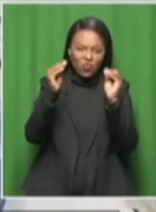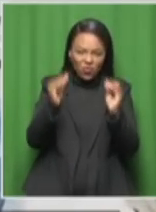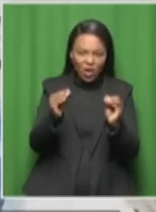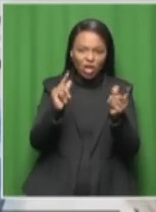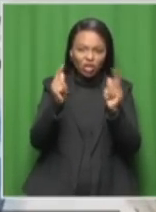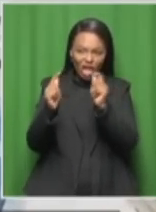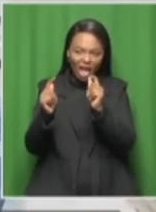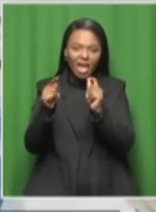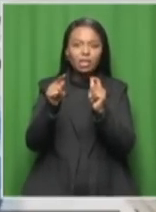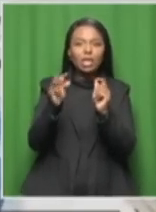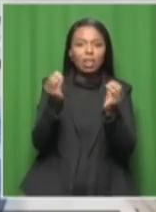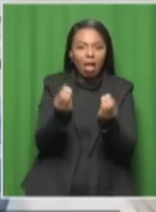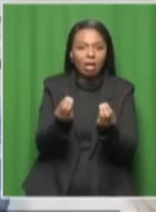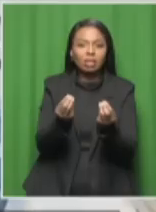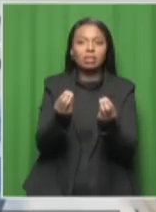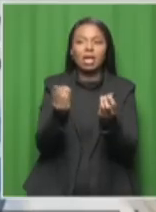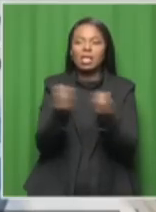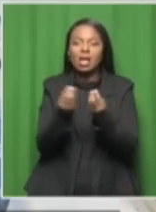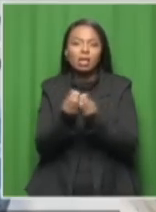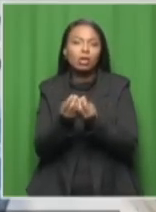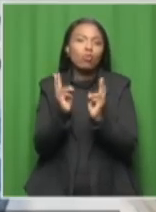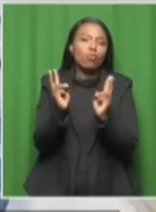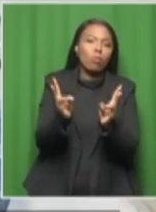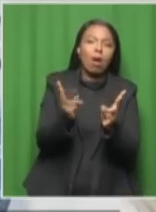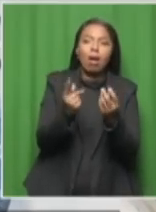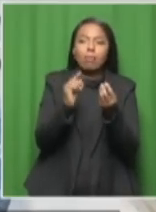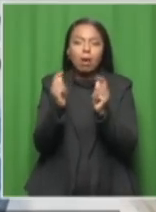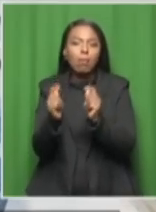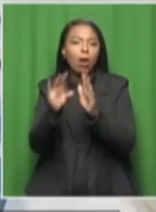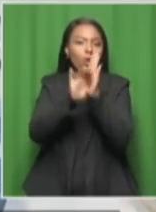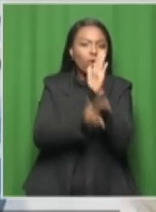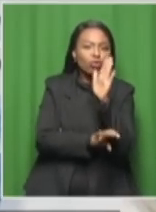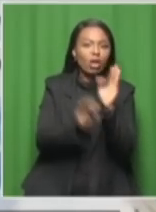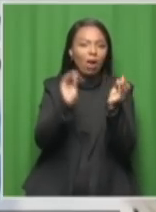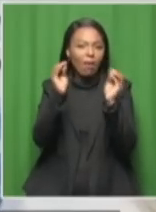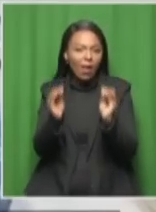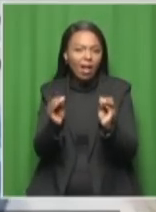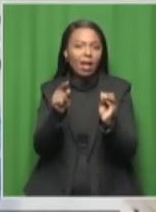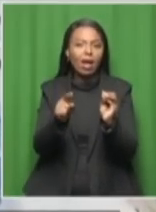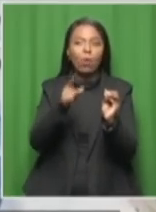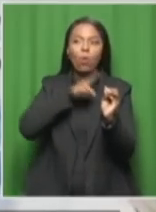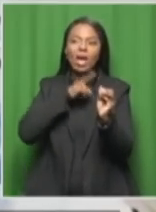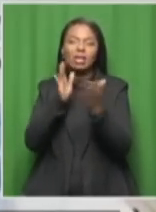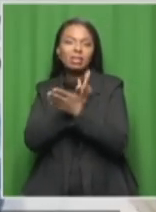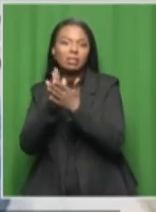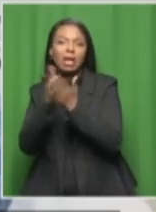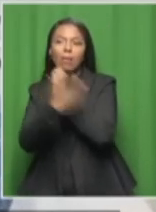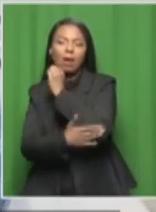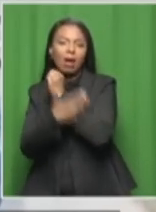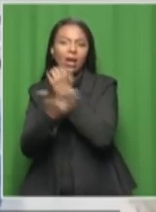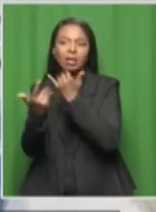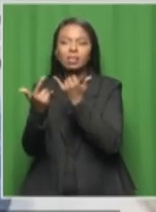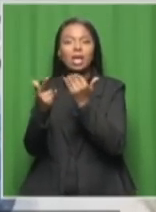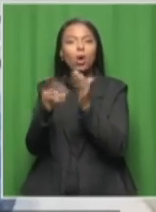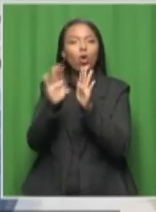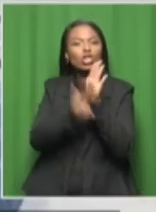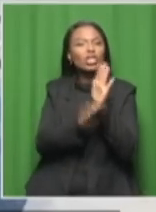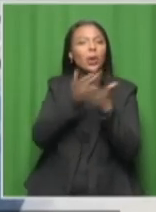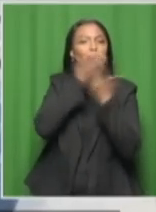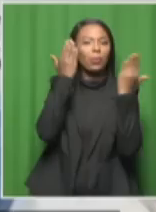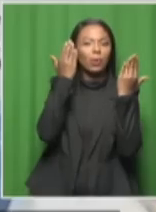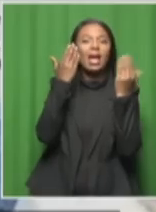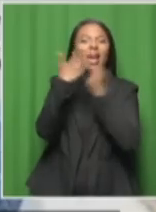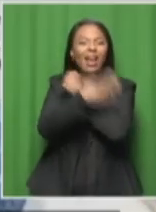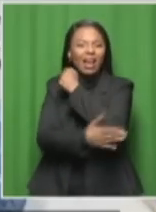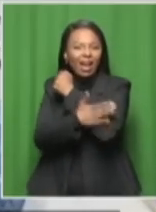continent. Things were stabilizing. Constitutions were drawn in countries that did not have constitutions. Countries that